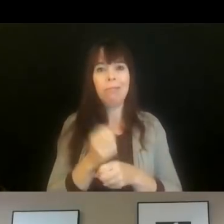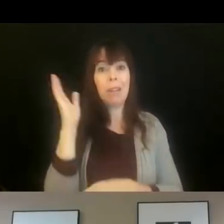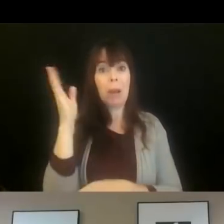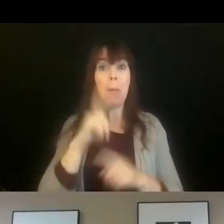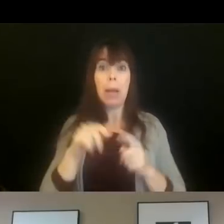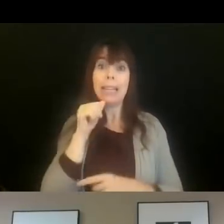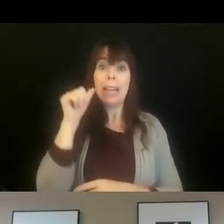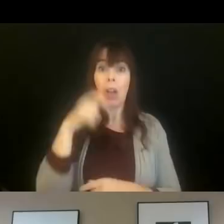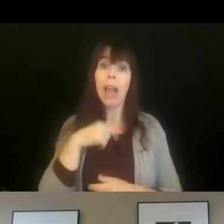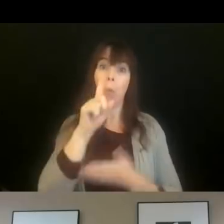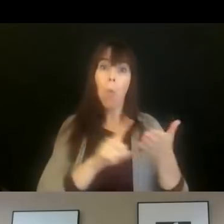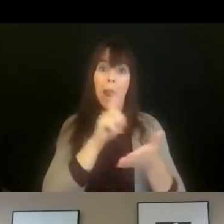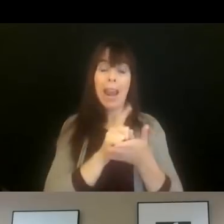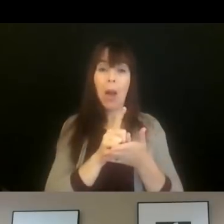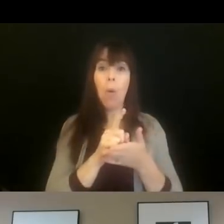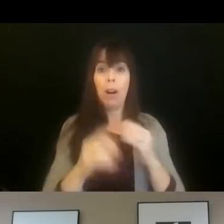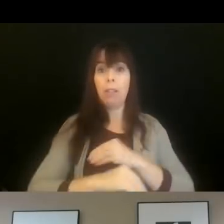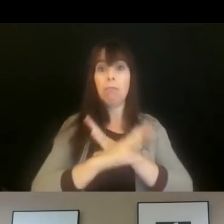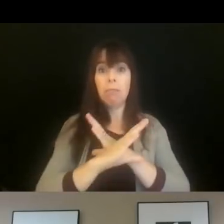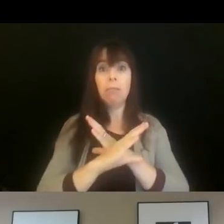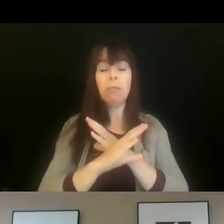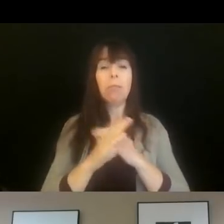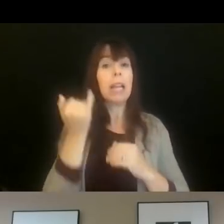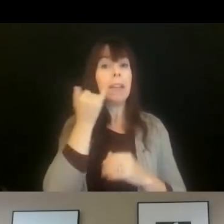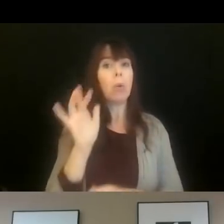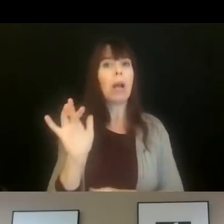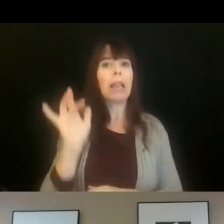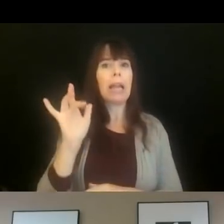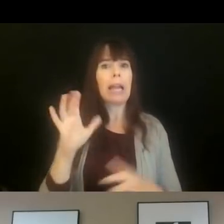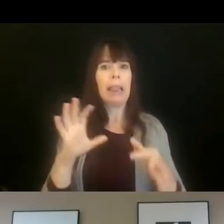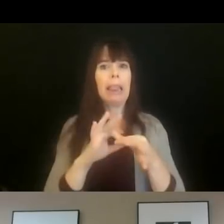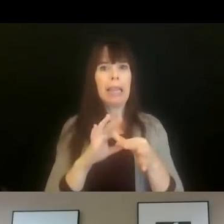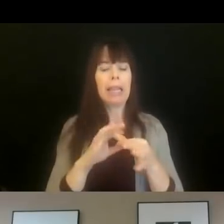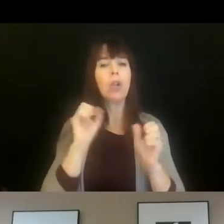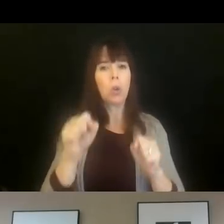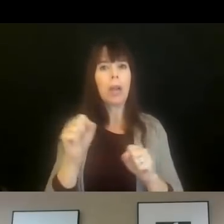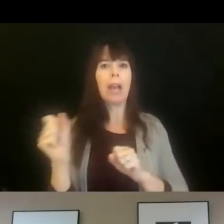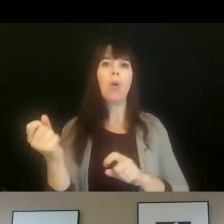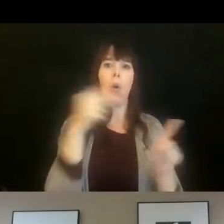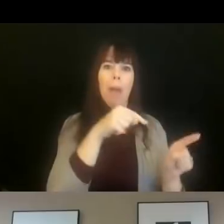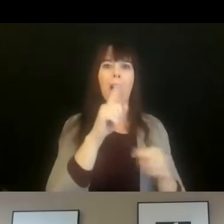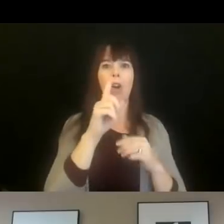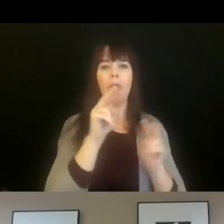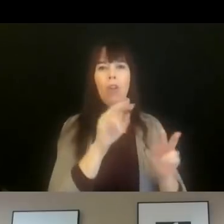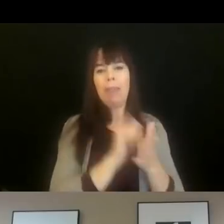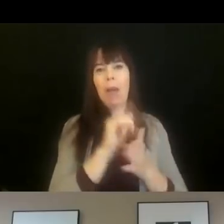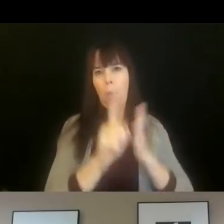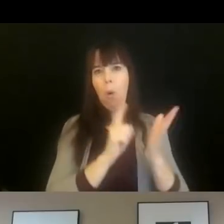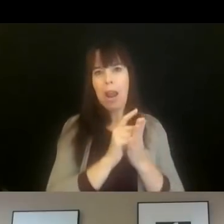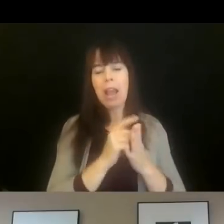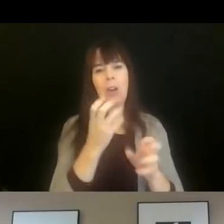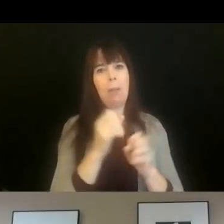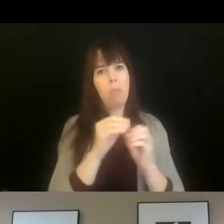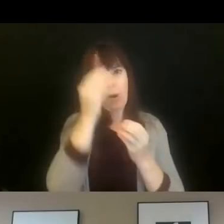we had a 1-hour live stream. And if you click on the link, you'll be able to watch that 1-hour live stream and get more